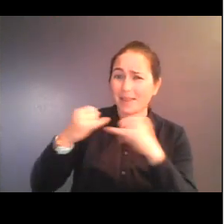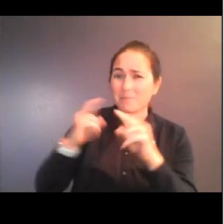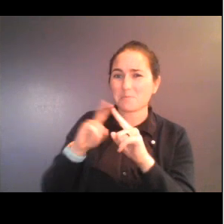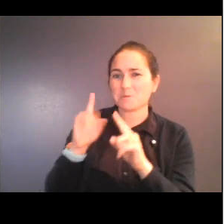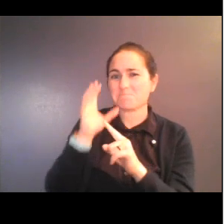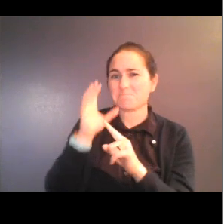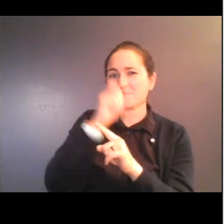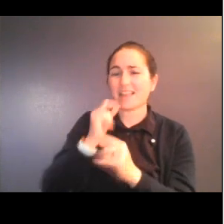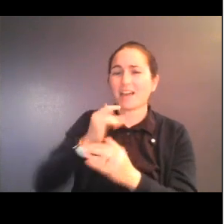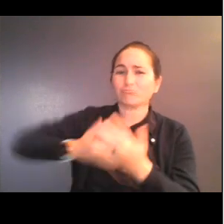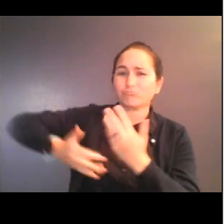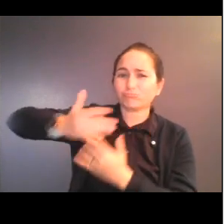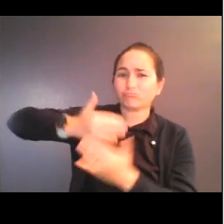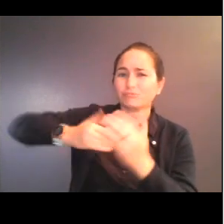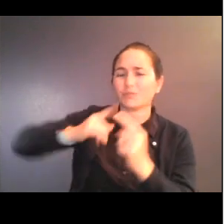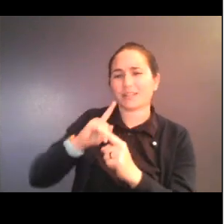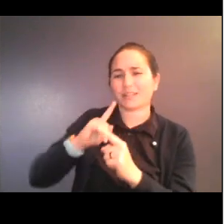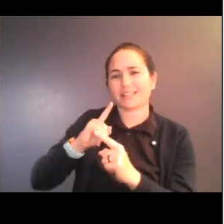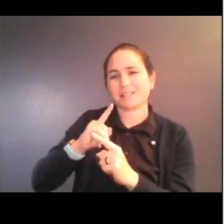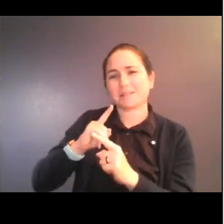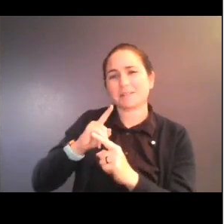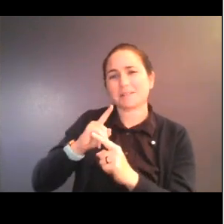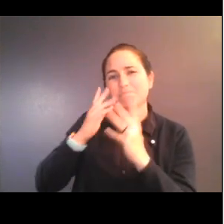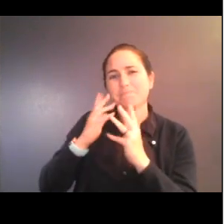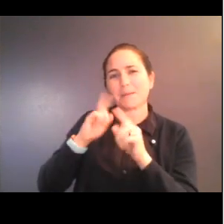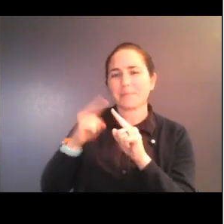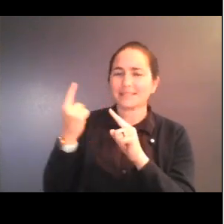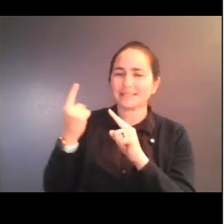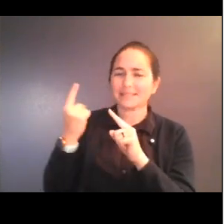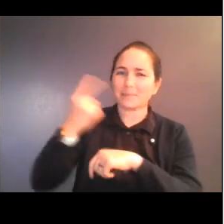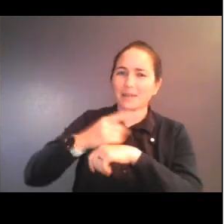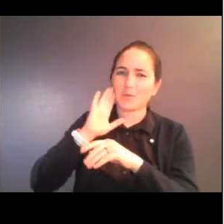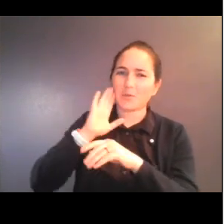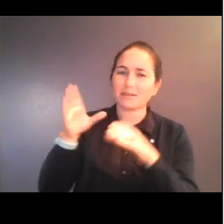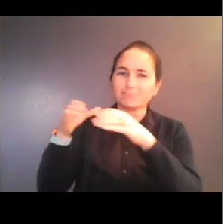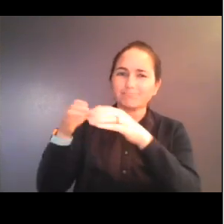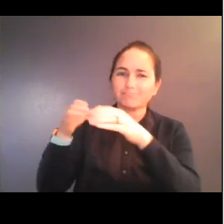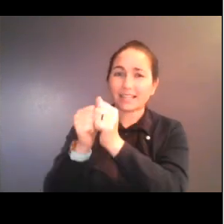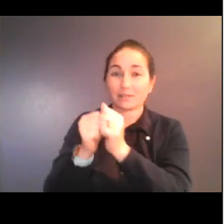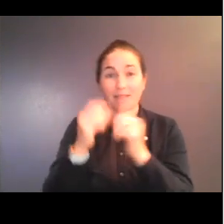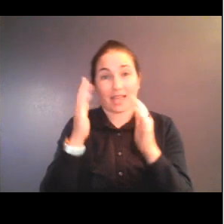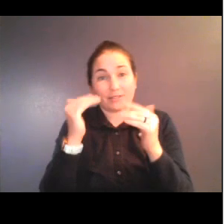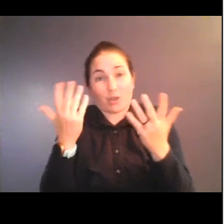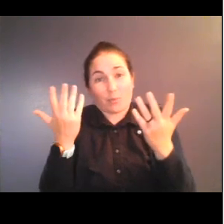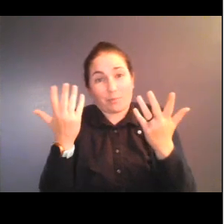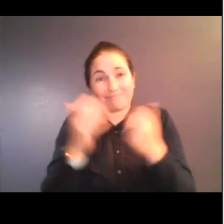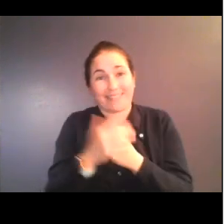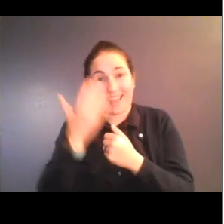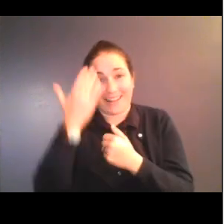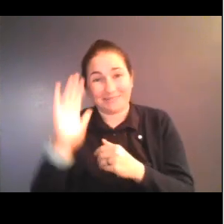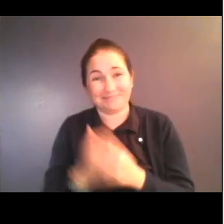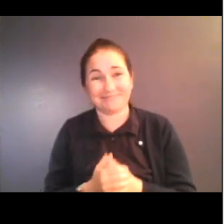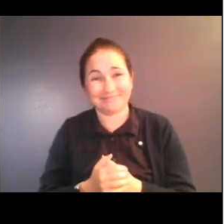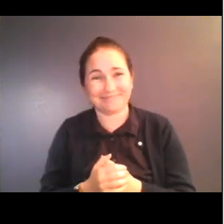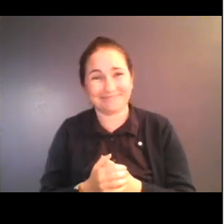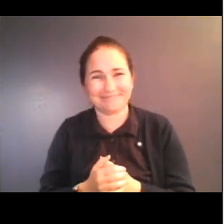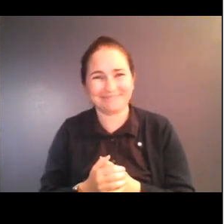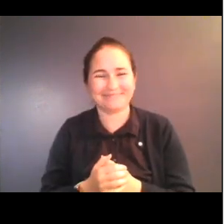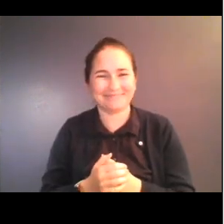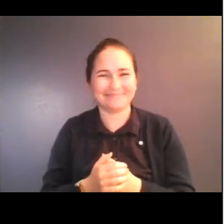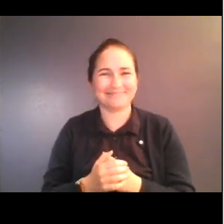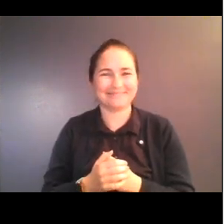on the fellowship of it is a real letdown, but someday we'll be together. Let's all hope. I don't know. But